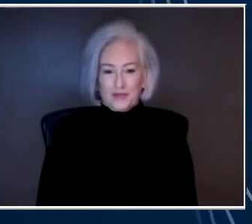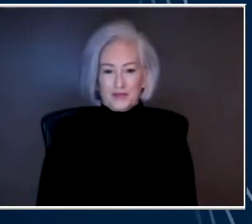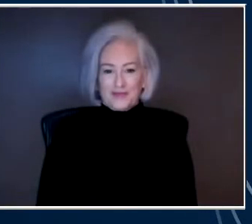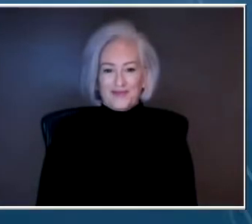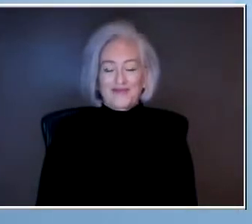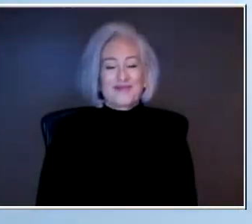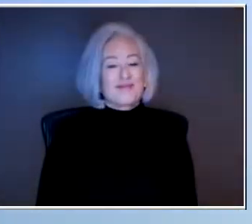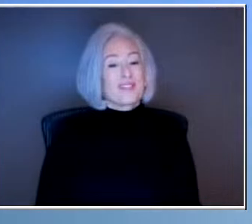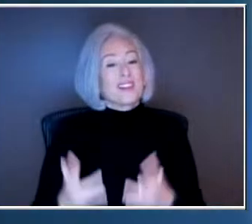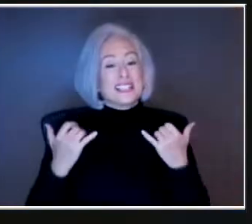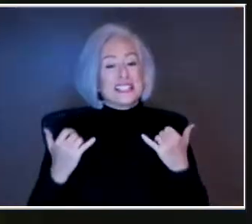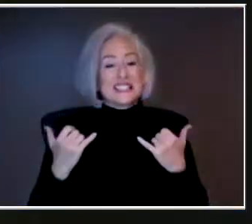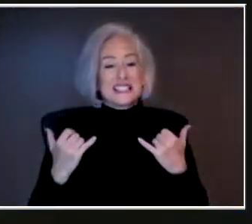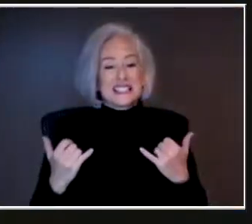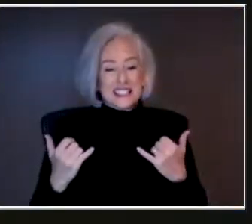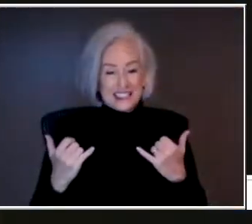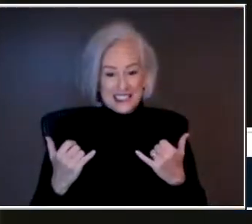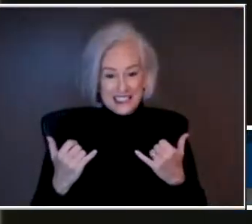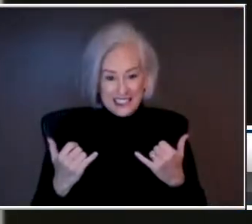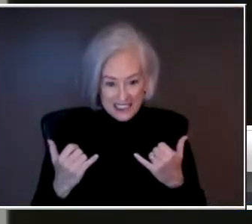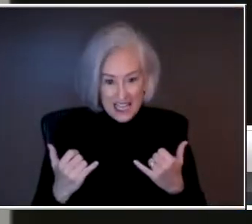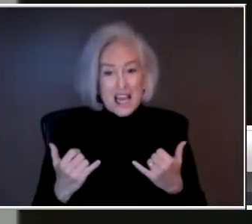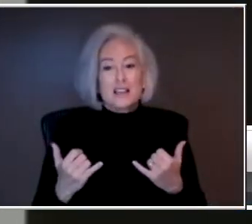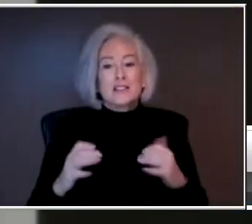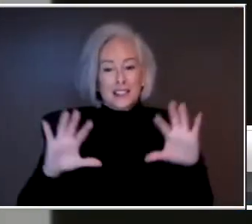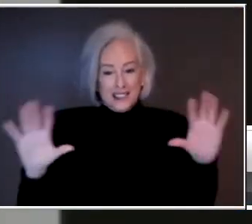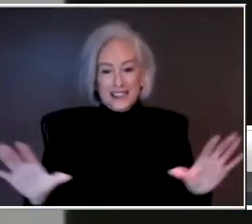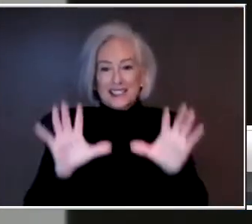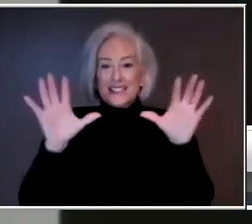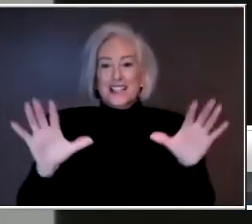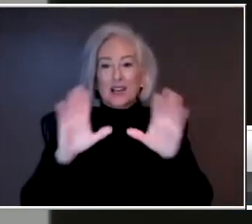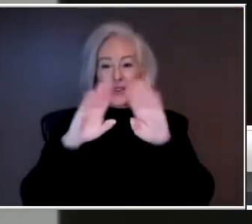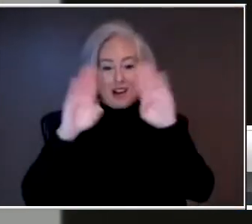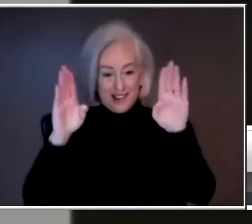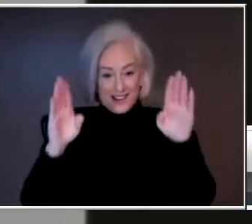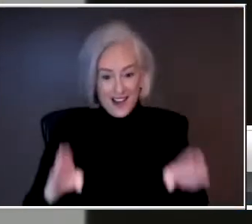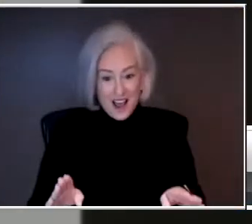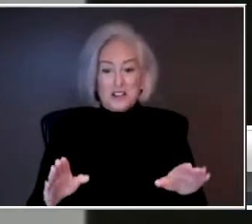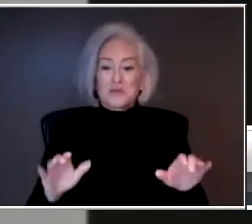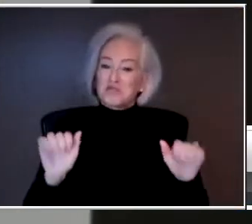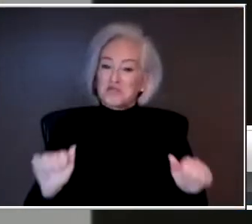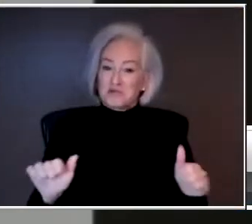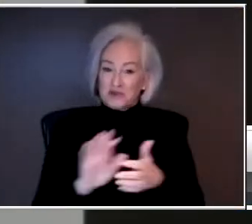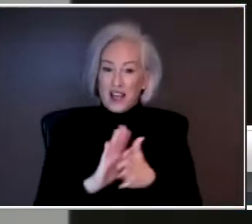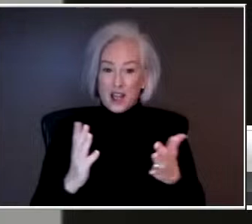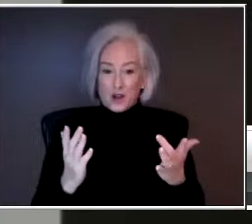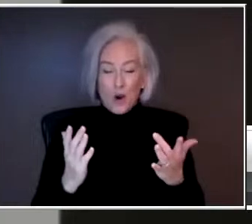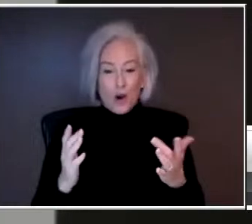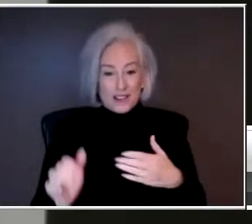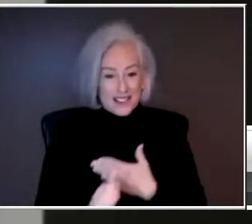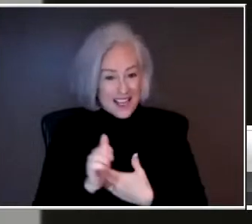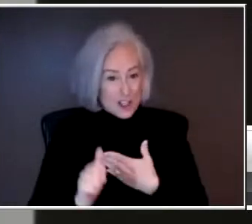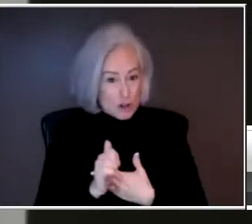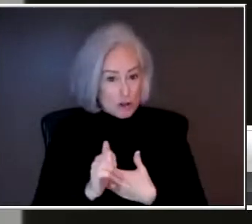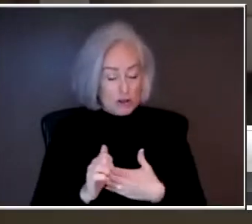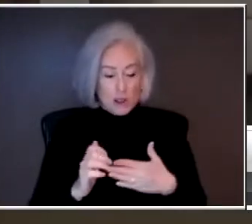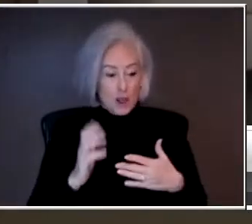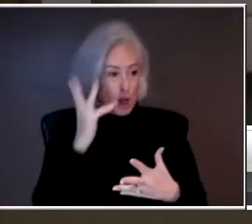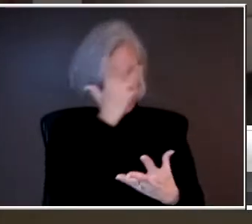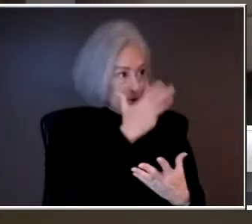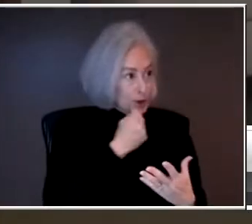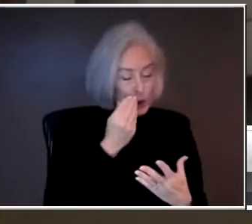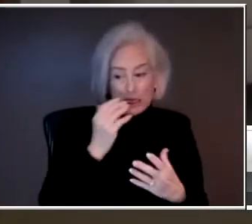Coming up today, decking the halls can bring some predictable dangers, how to strike a balance between beauty and safety, plus advice